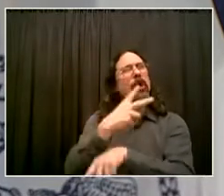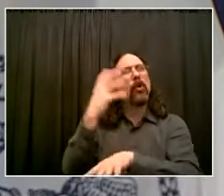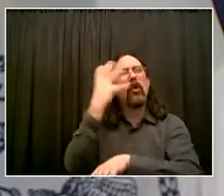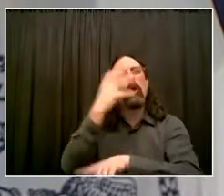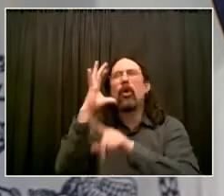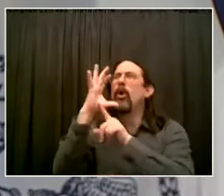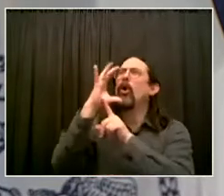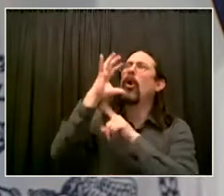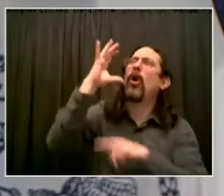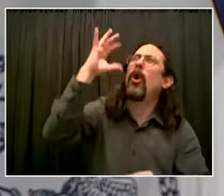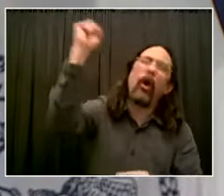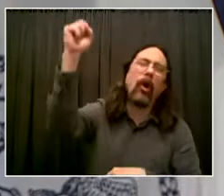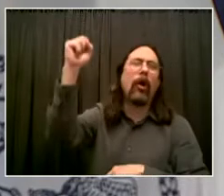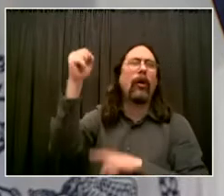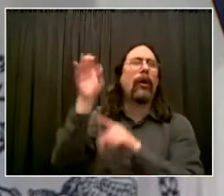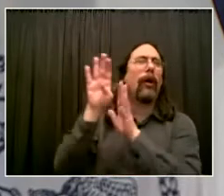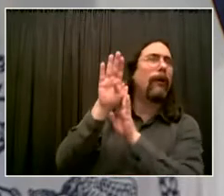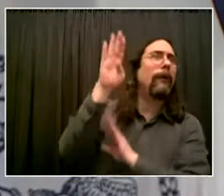Manuel.